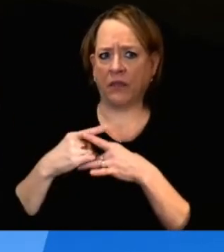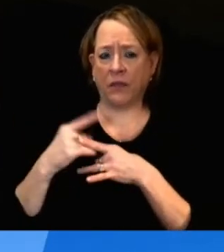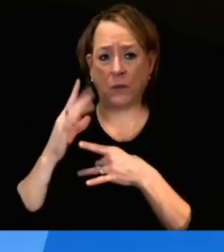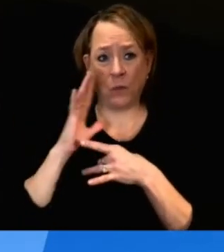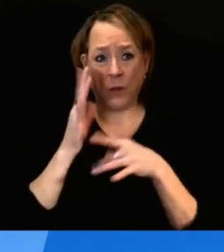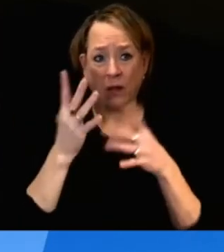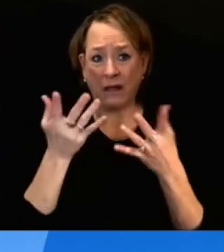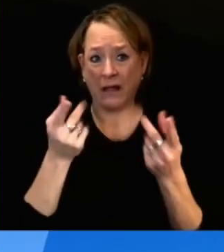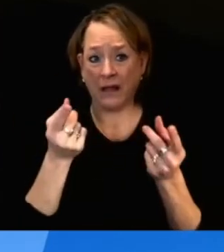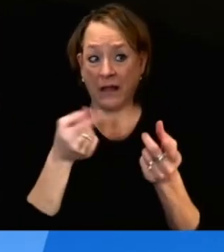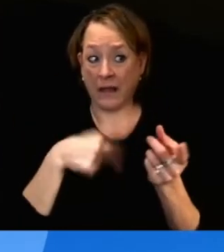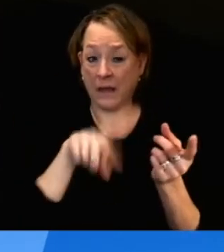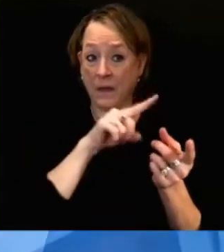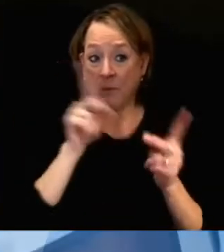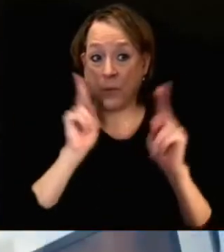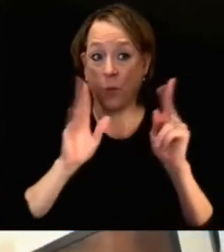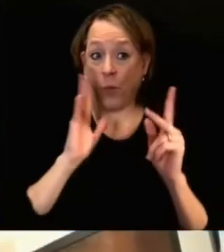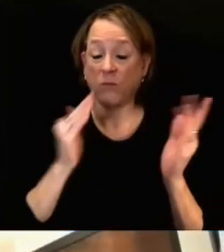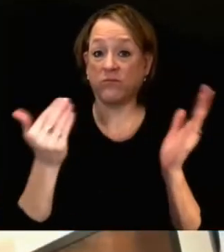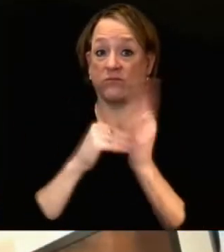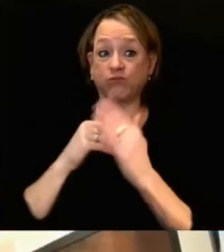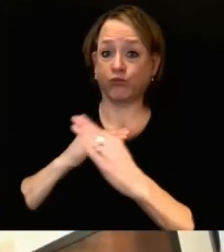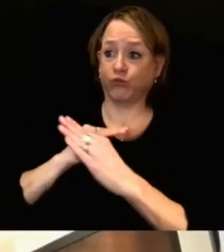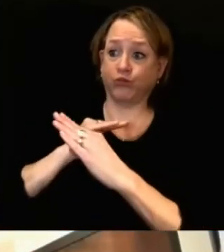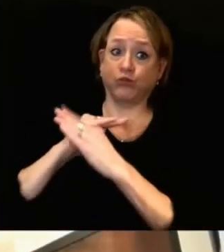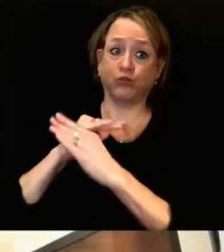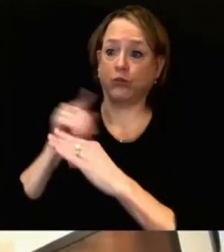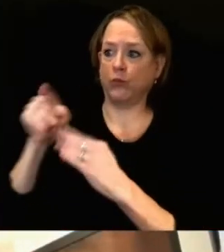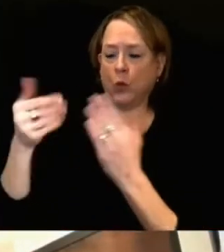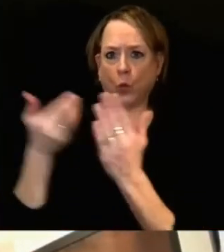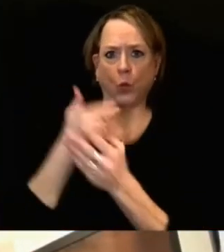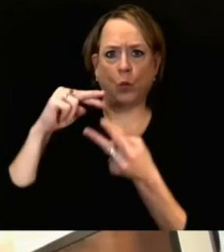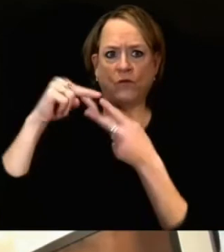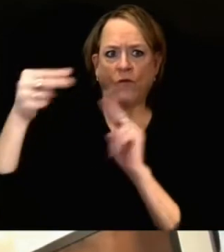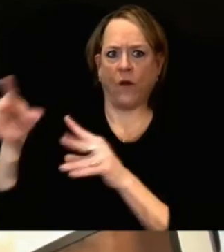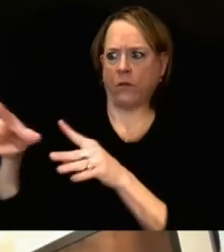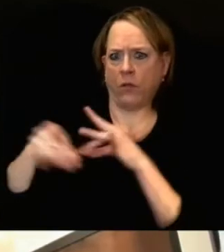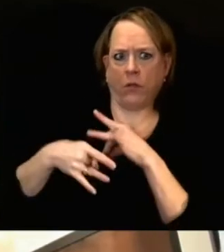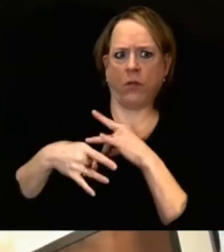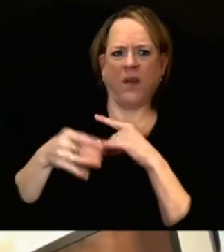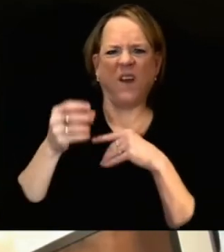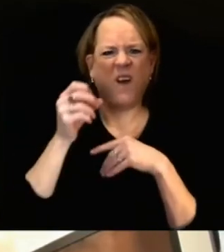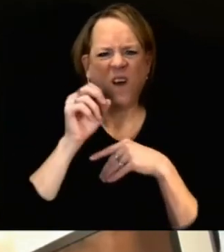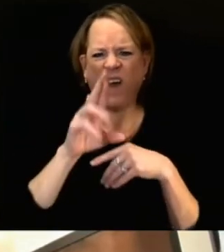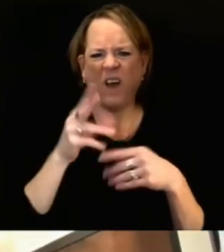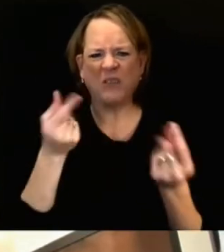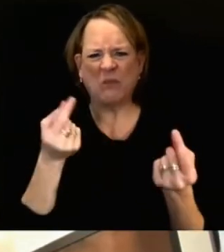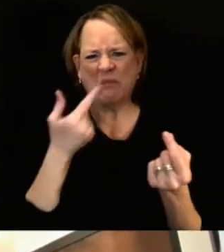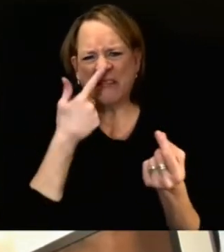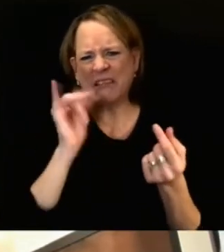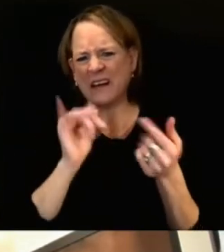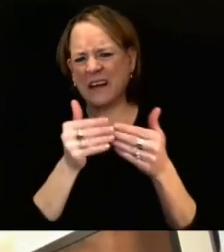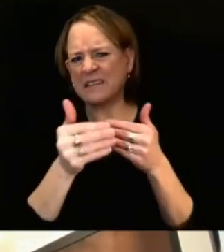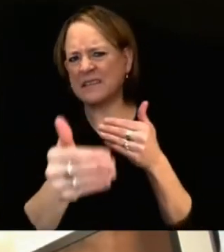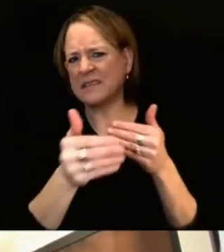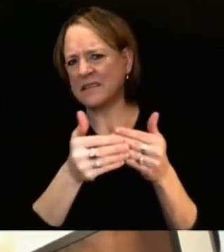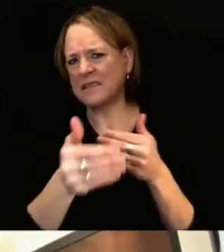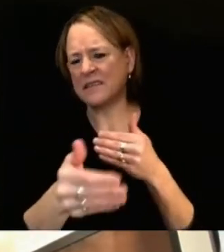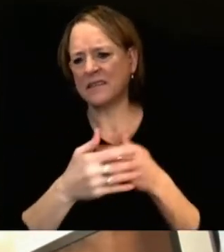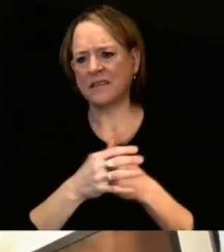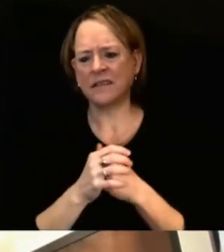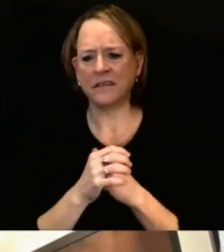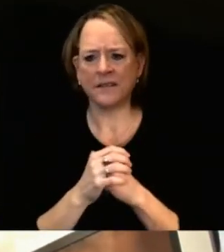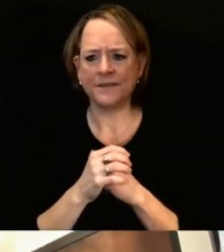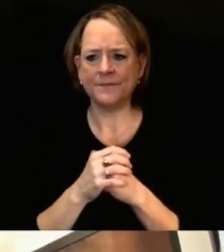Yeah, I'm certainly hopeful that the pandemic is going to wind to a close after we get through